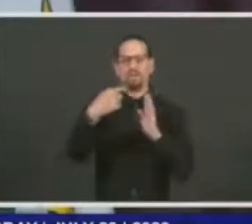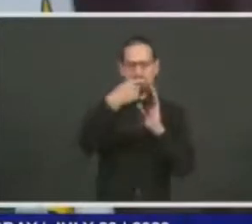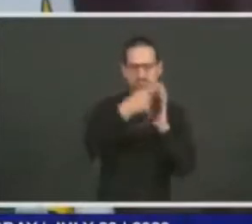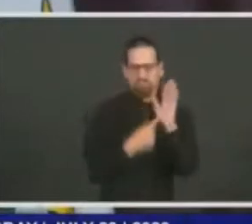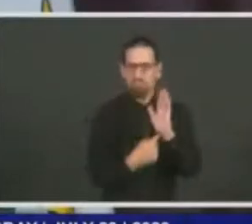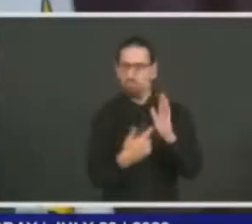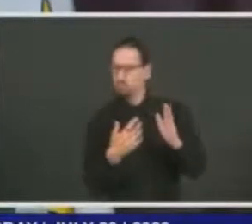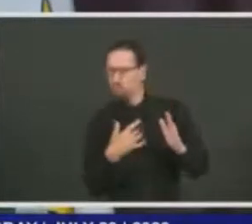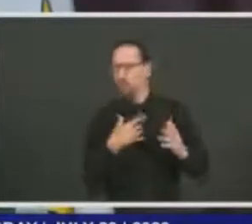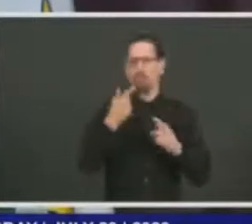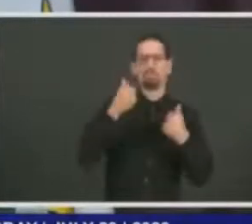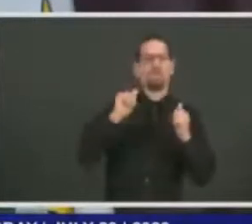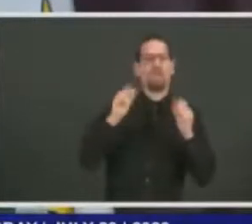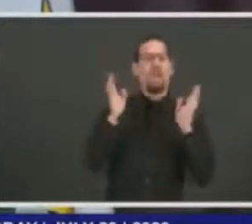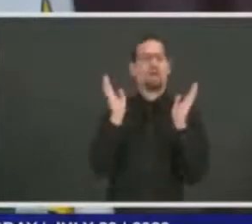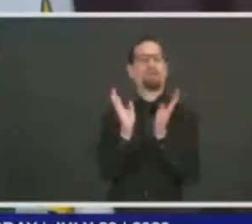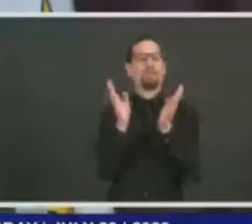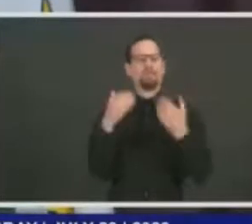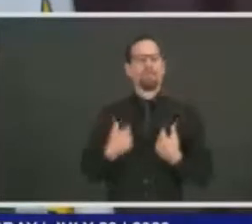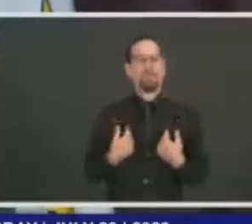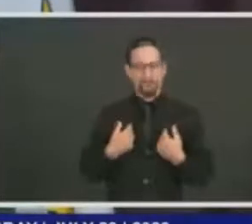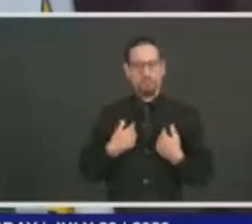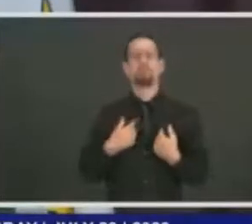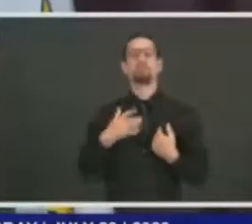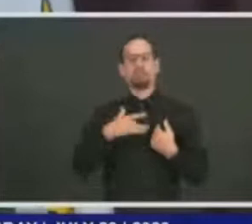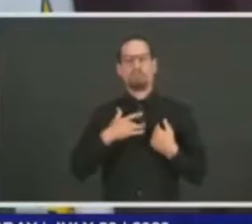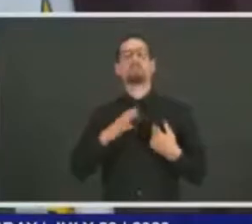go a bit above 100.